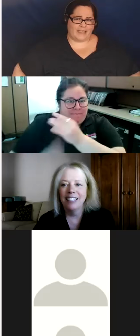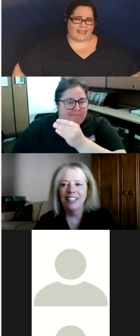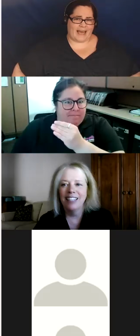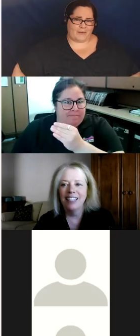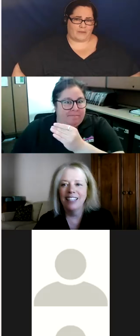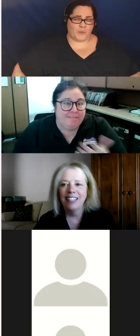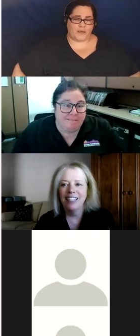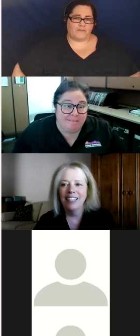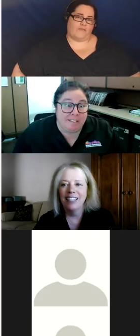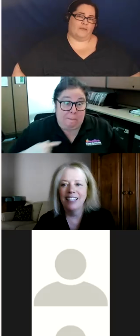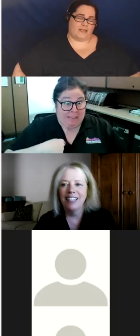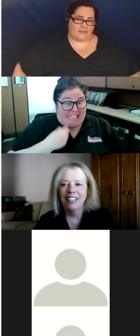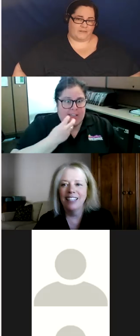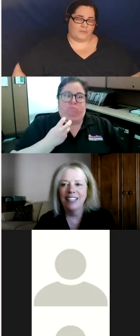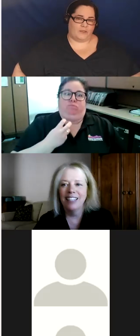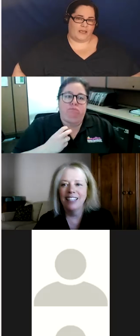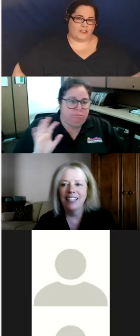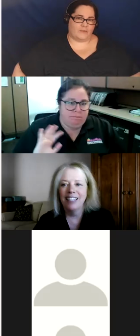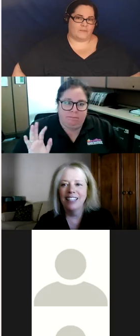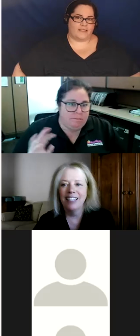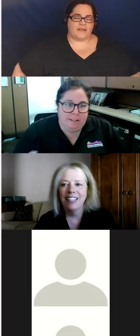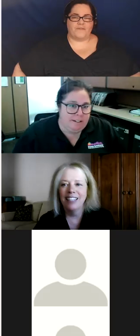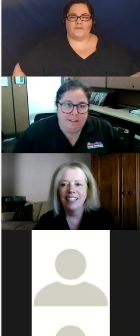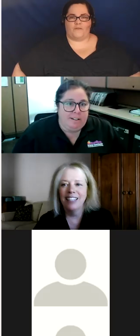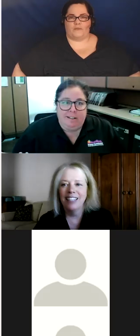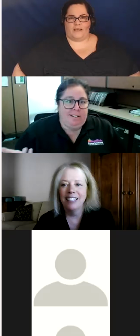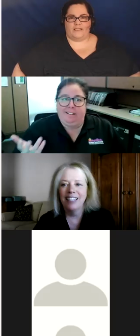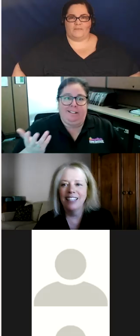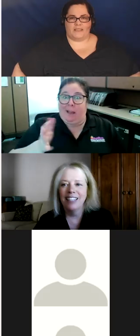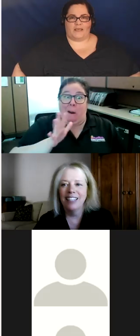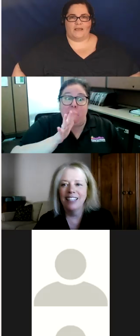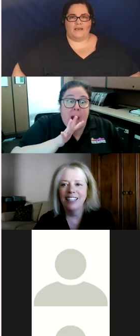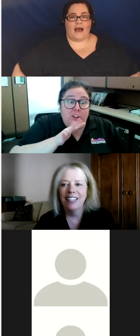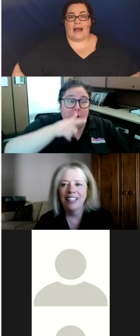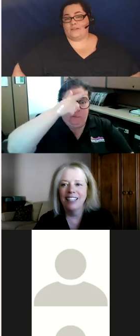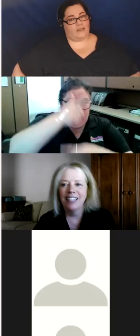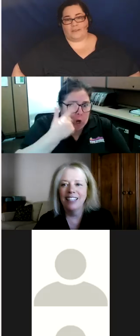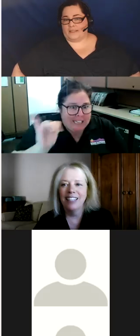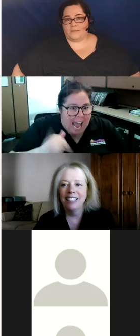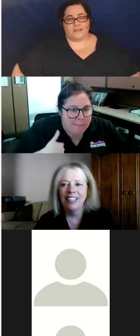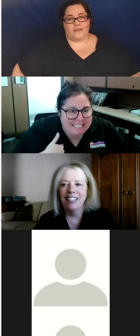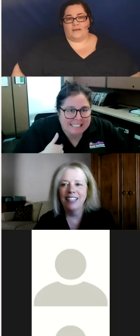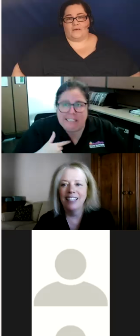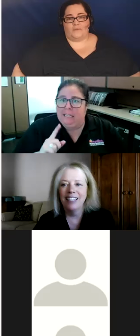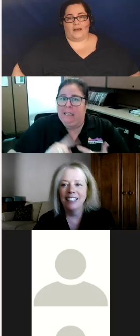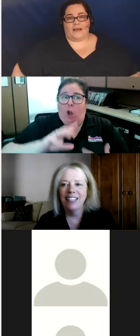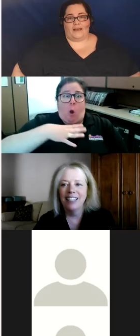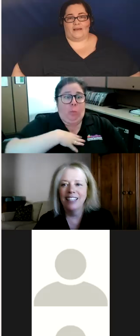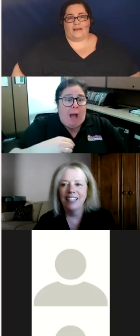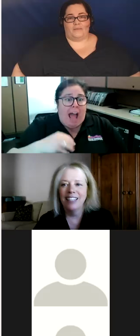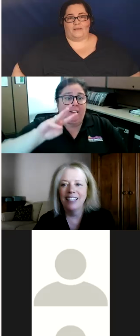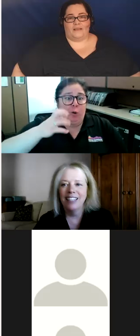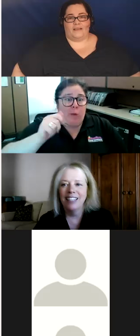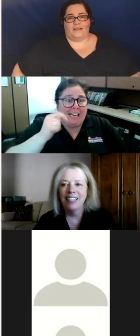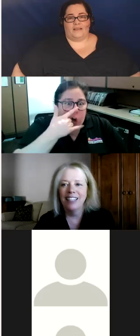can only get about 25% of the communication, which means 75% is missing. I do not read lips. My